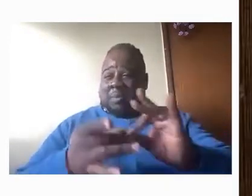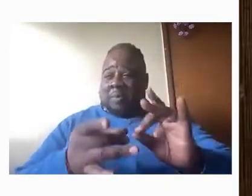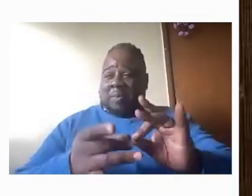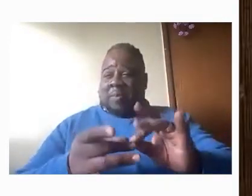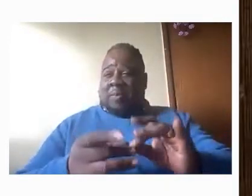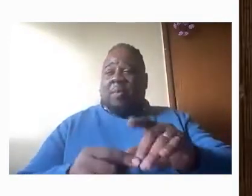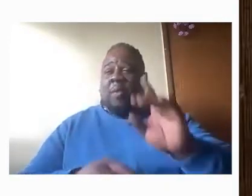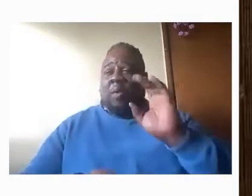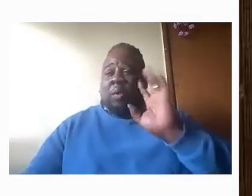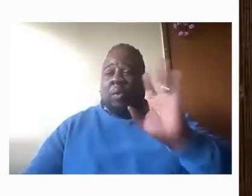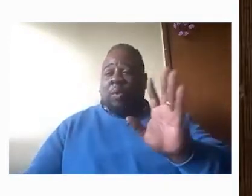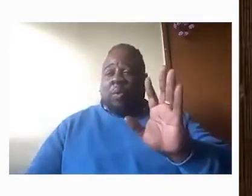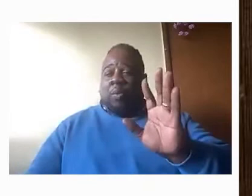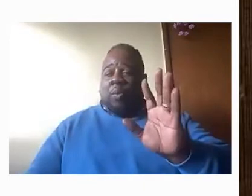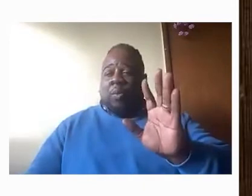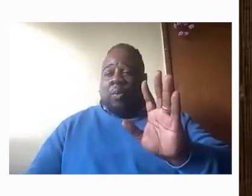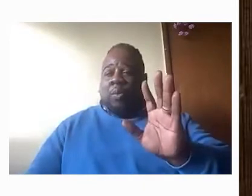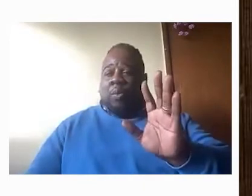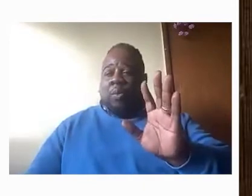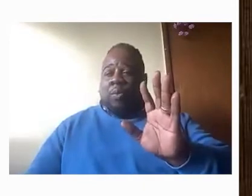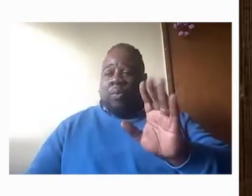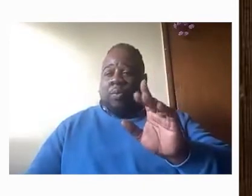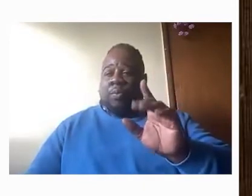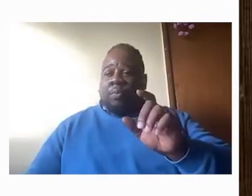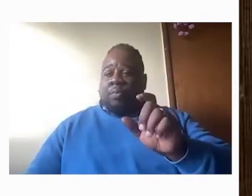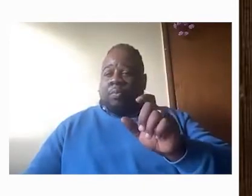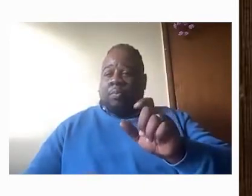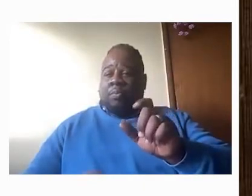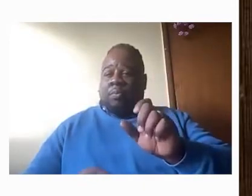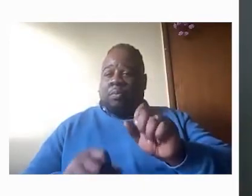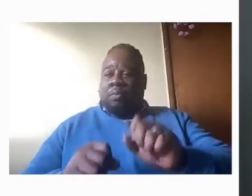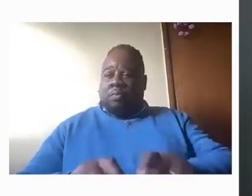put the link in the chat box.